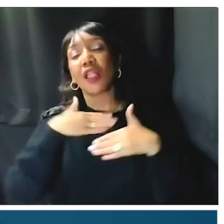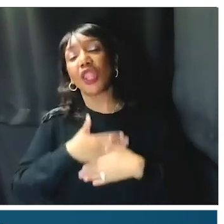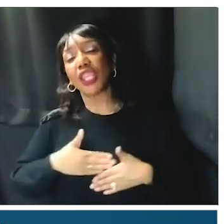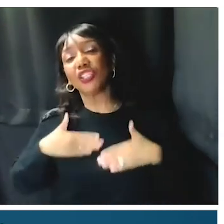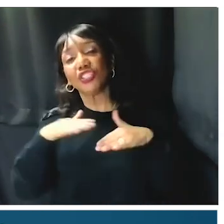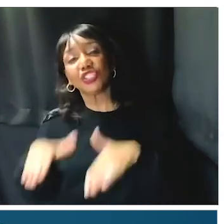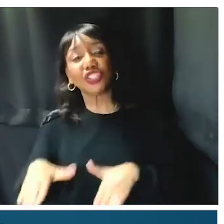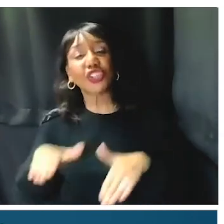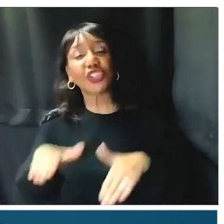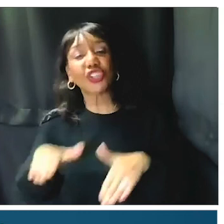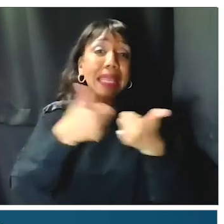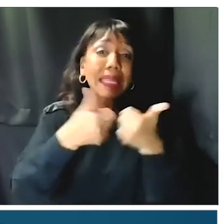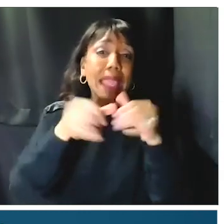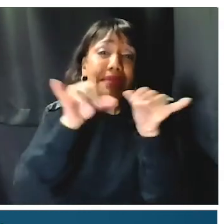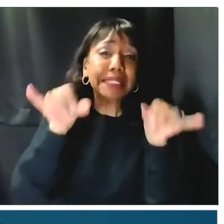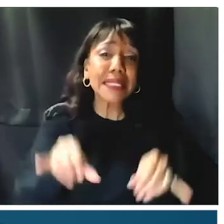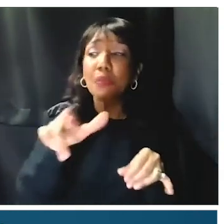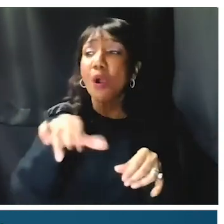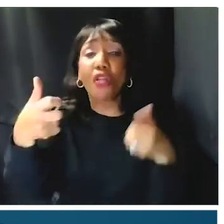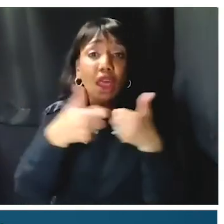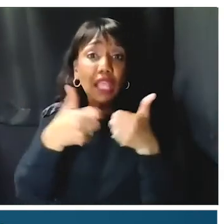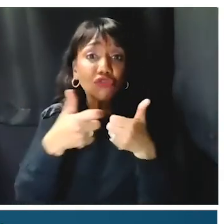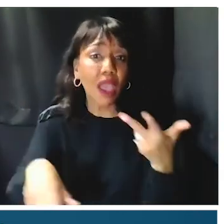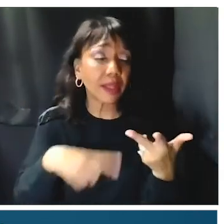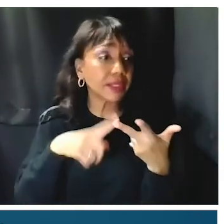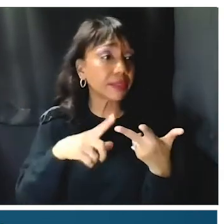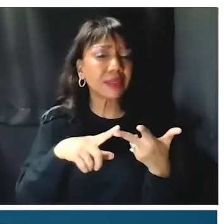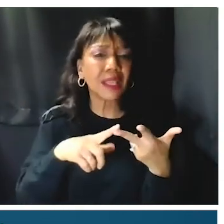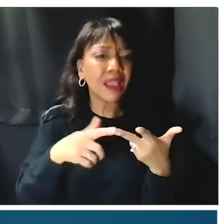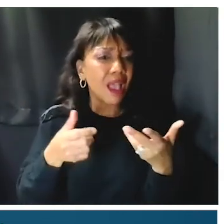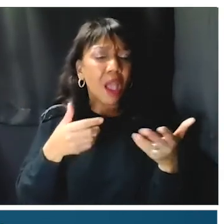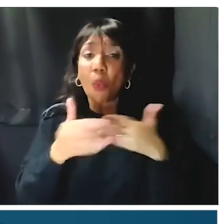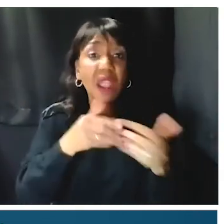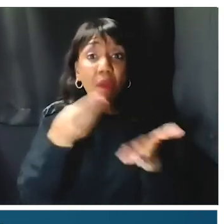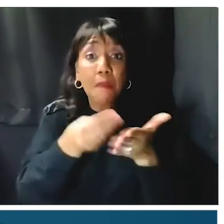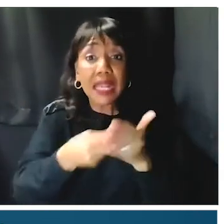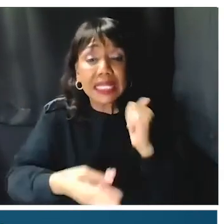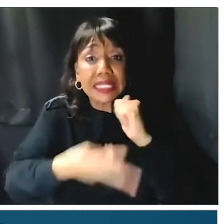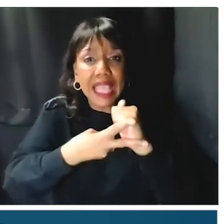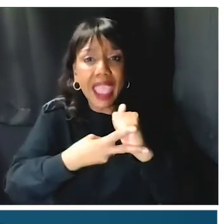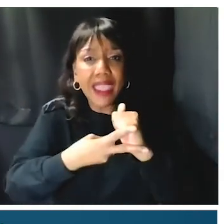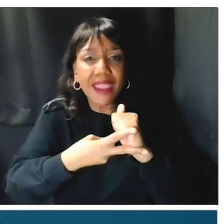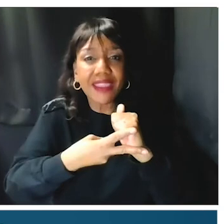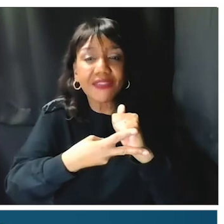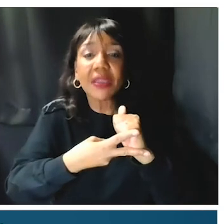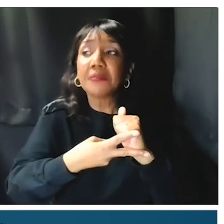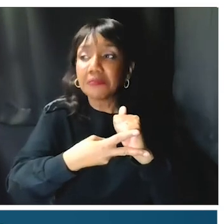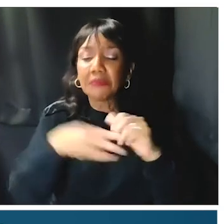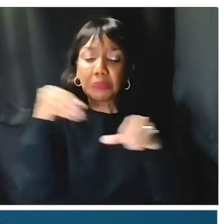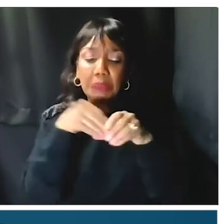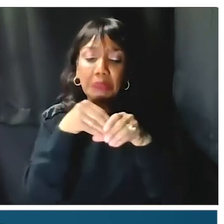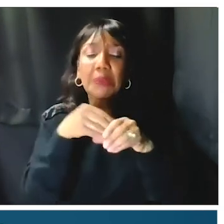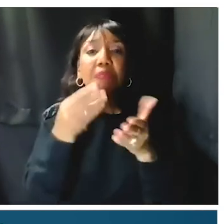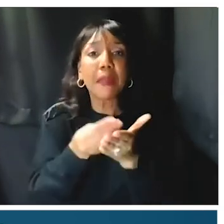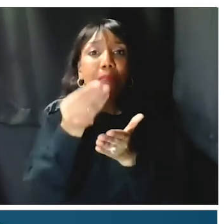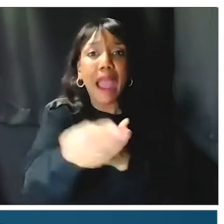electronics. Any amount of money you save can lead to your next big purchase. Icons for big purchase savings and